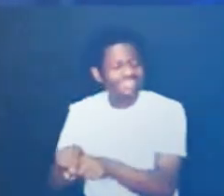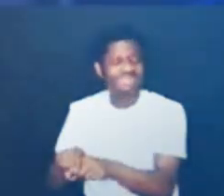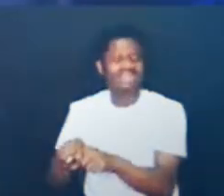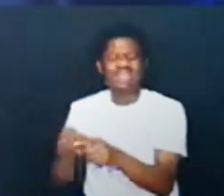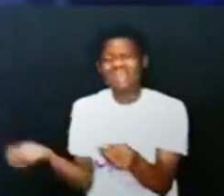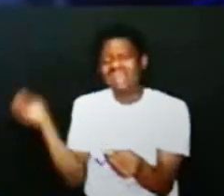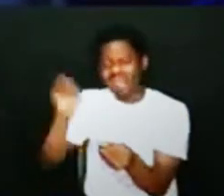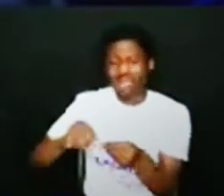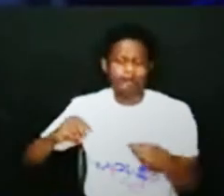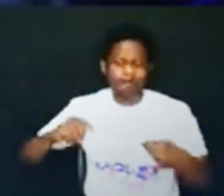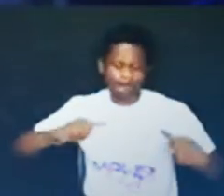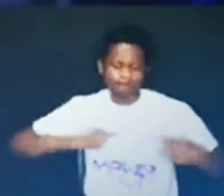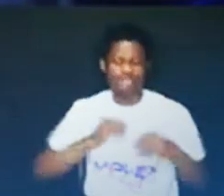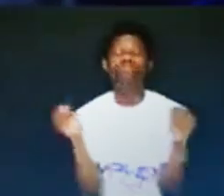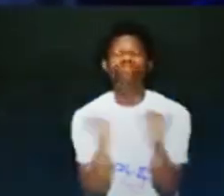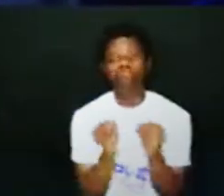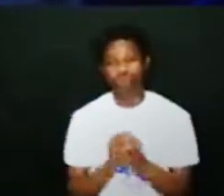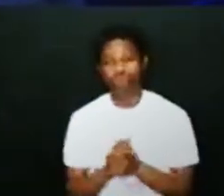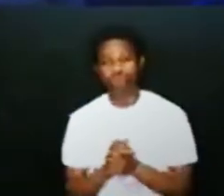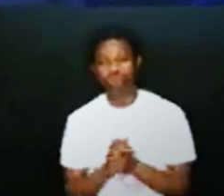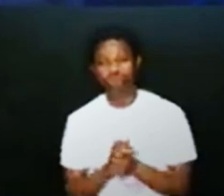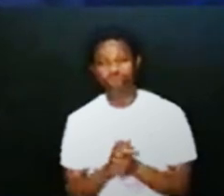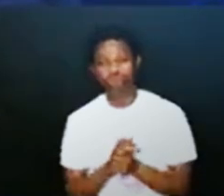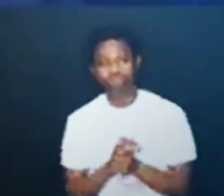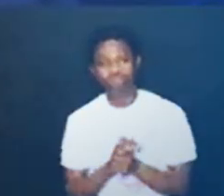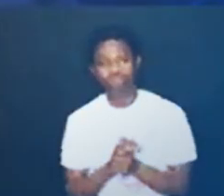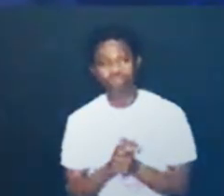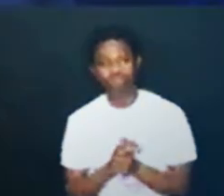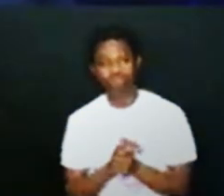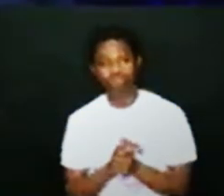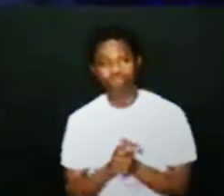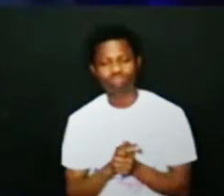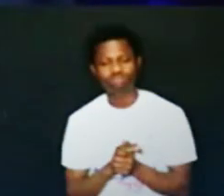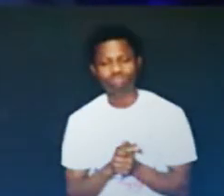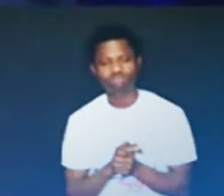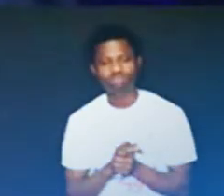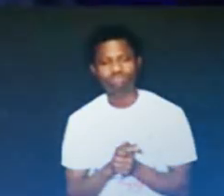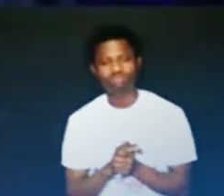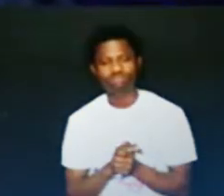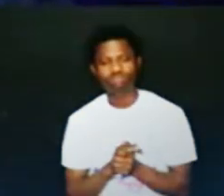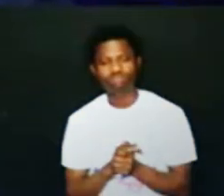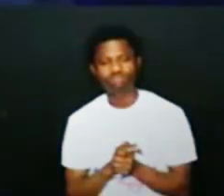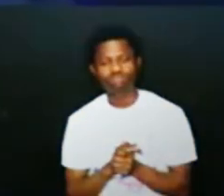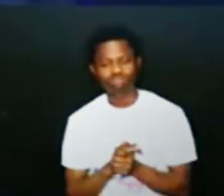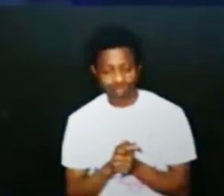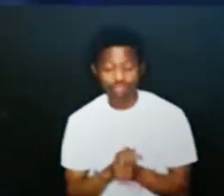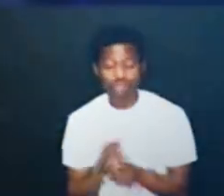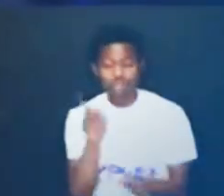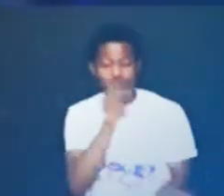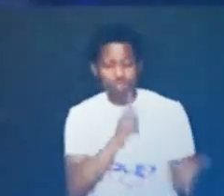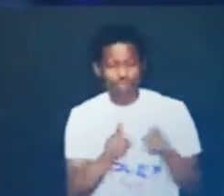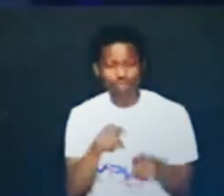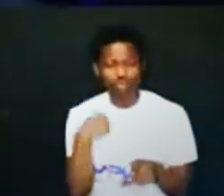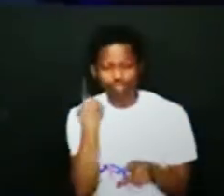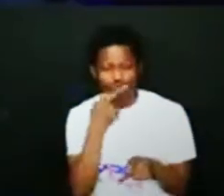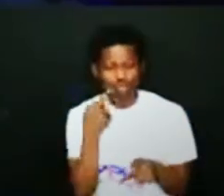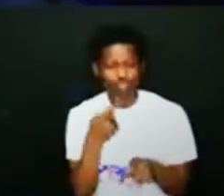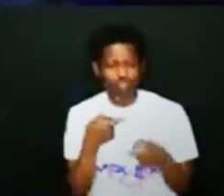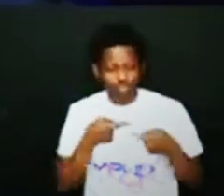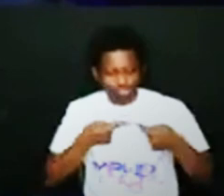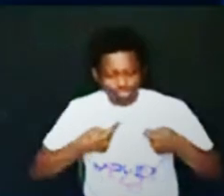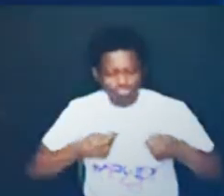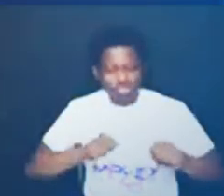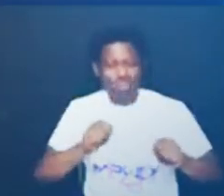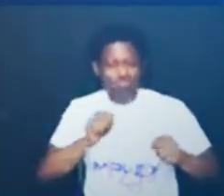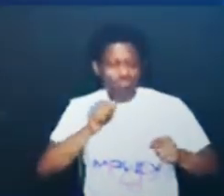bitter feelings raise blocks against any form of communication. Nipa bribia mu no